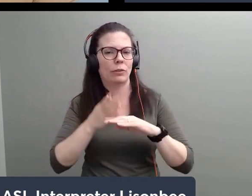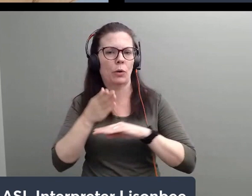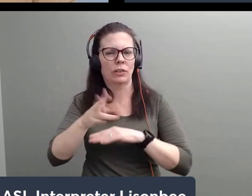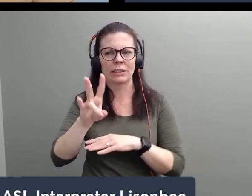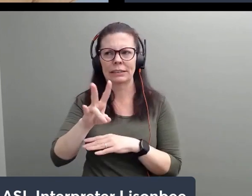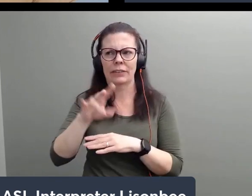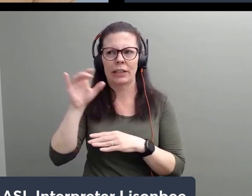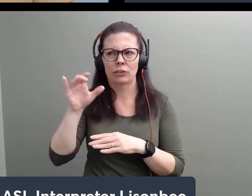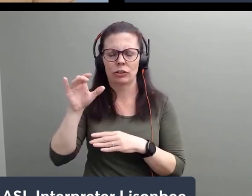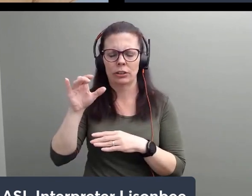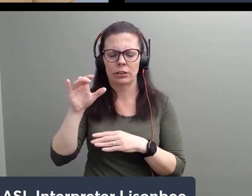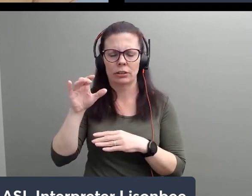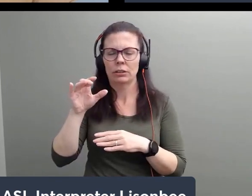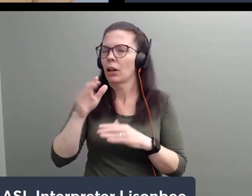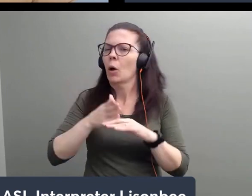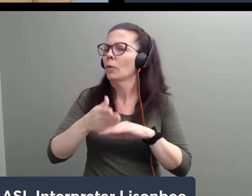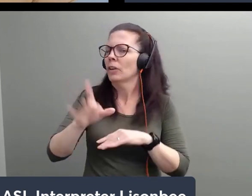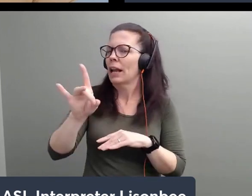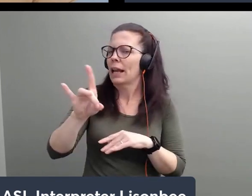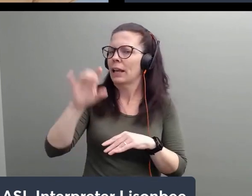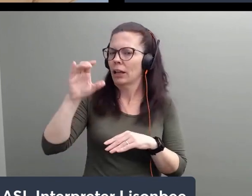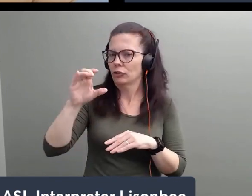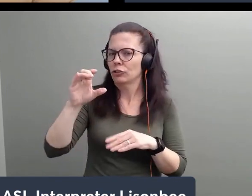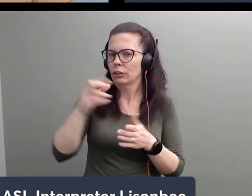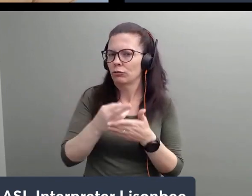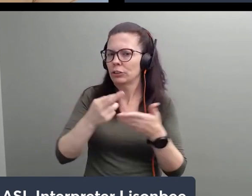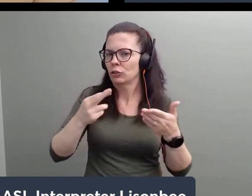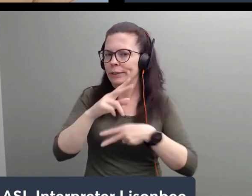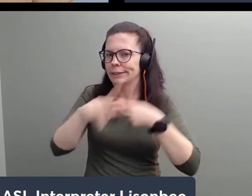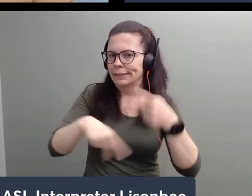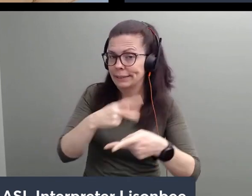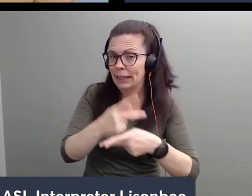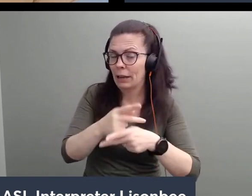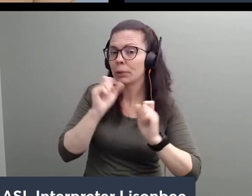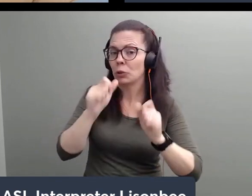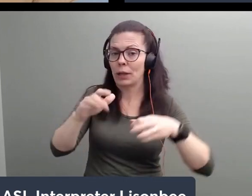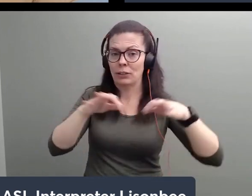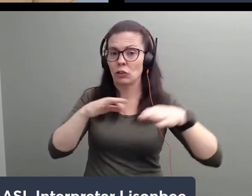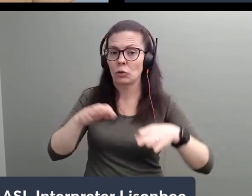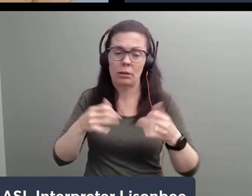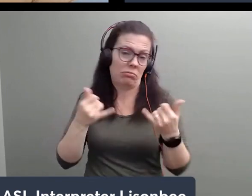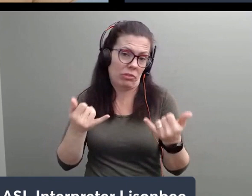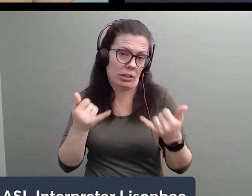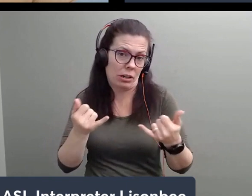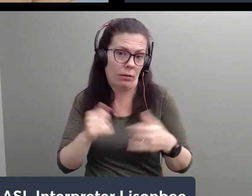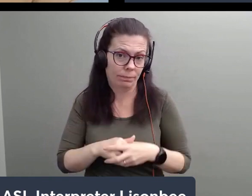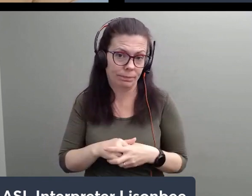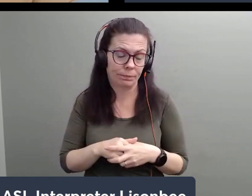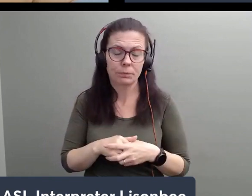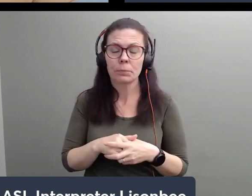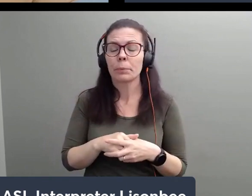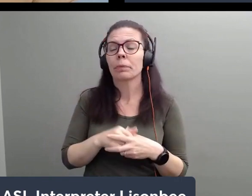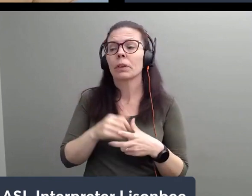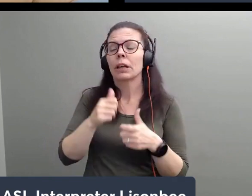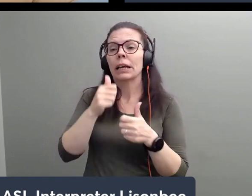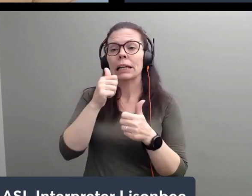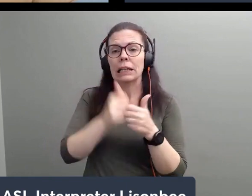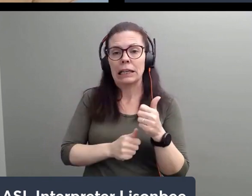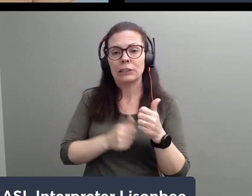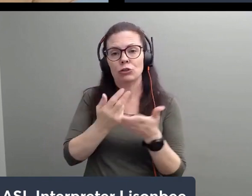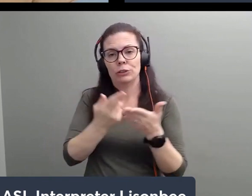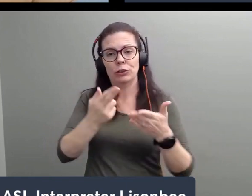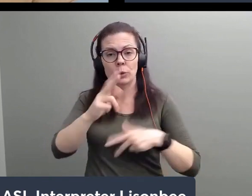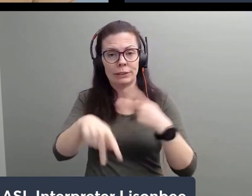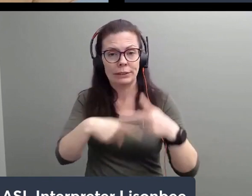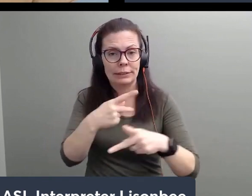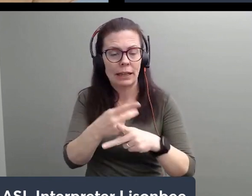over 800 resource types that you can describe today. And each one of the resource types may